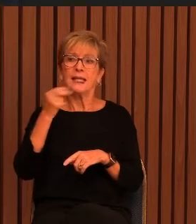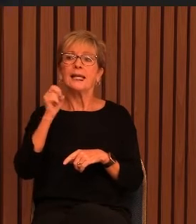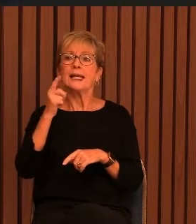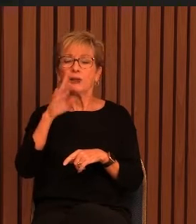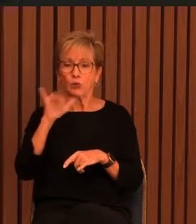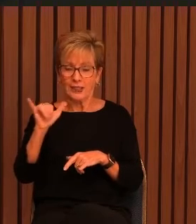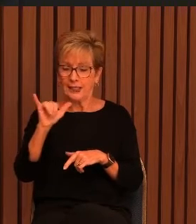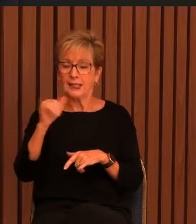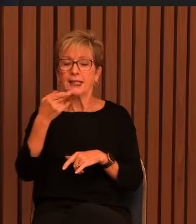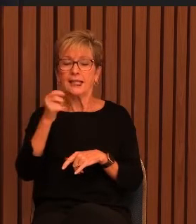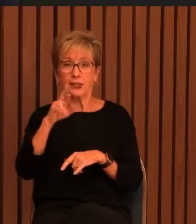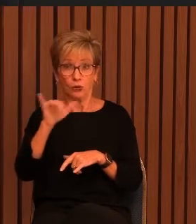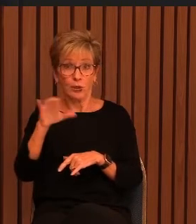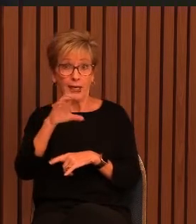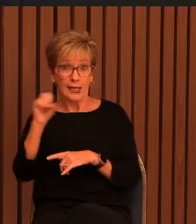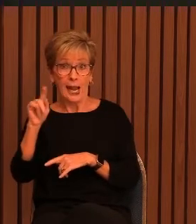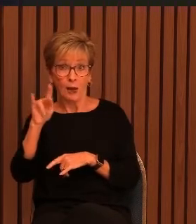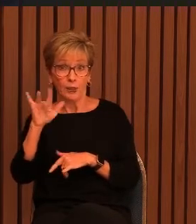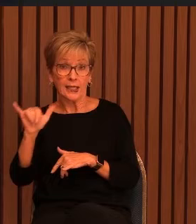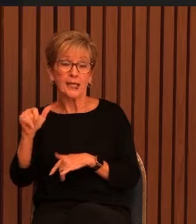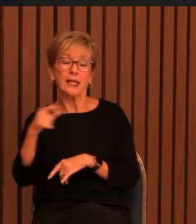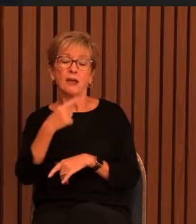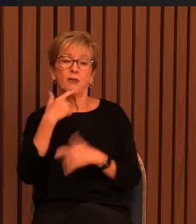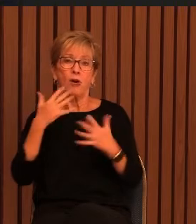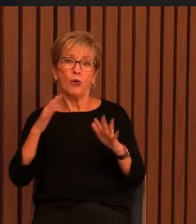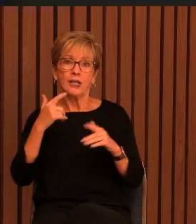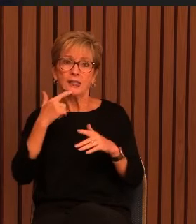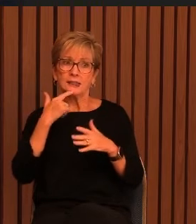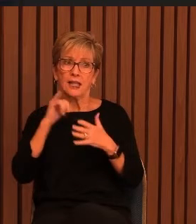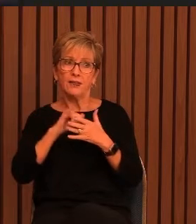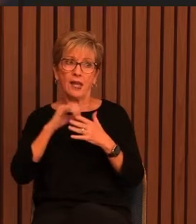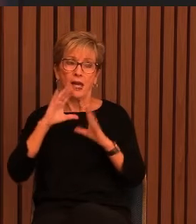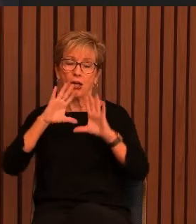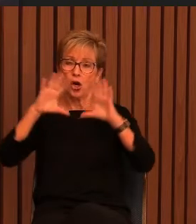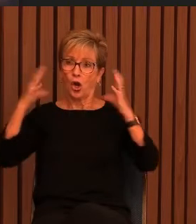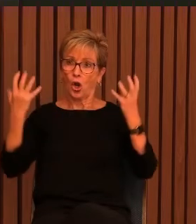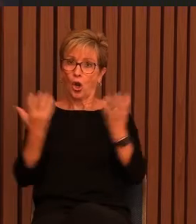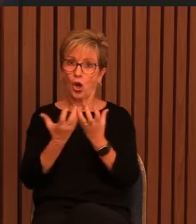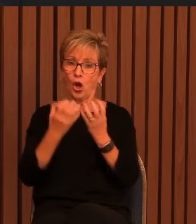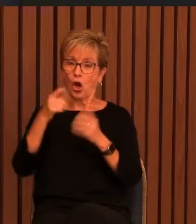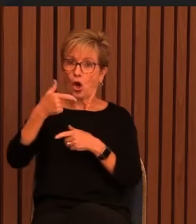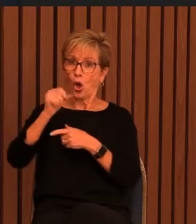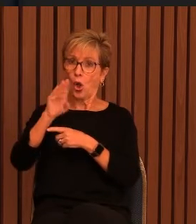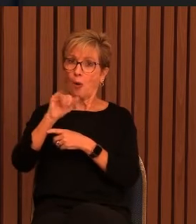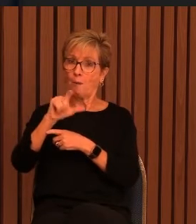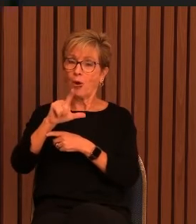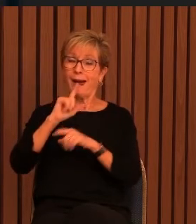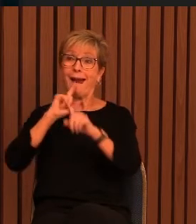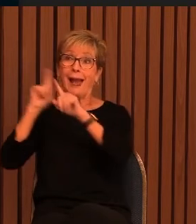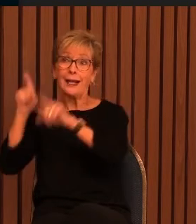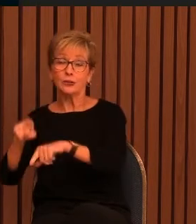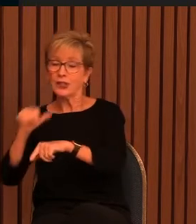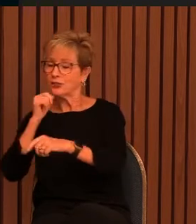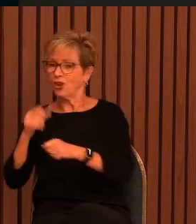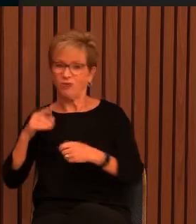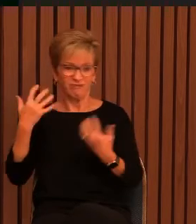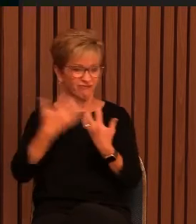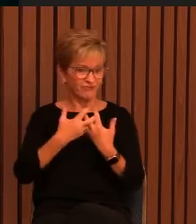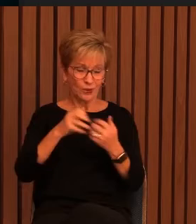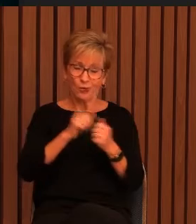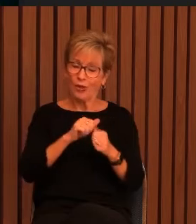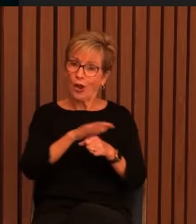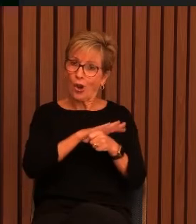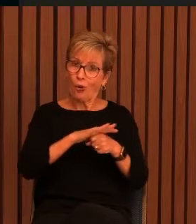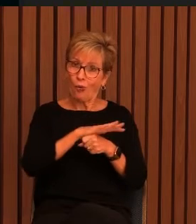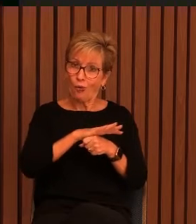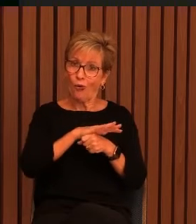always says that global answers that don't work locally are no good.